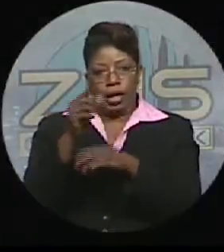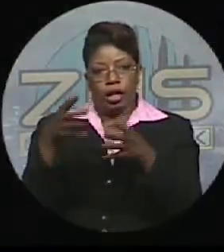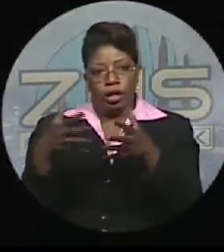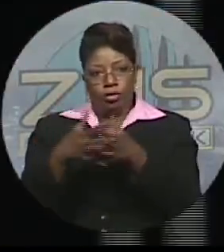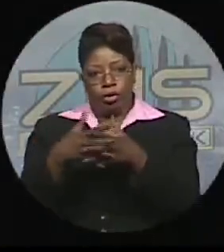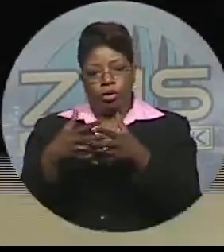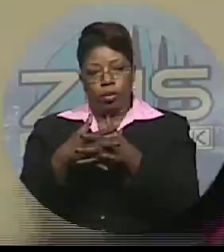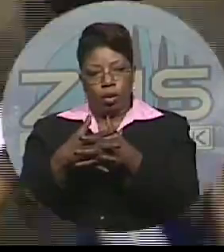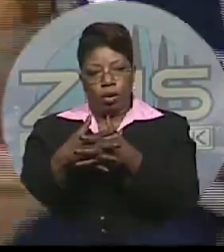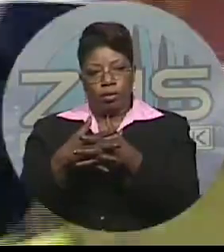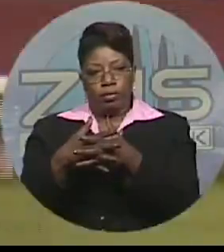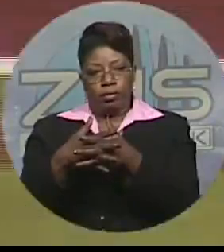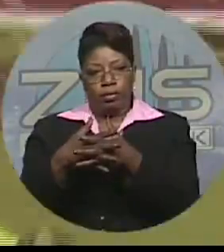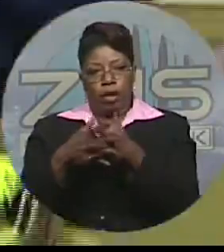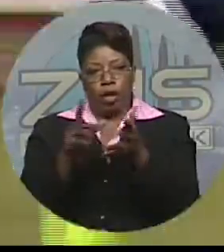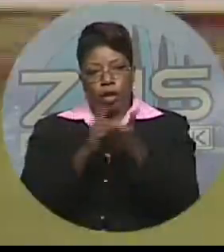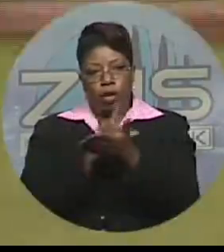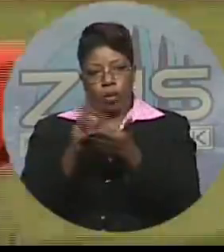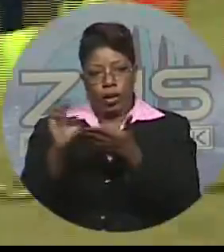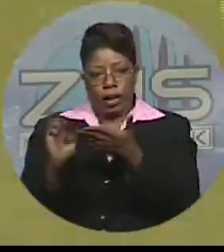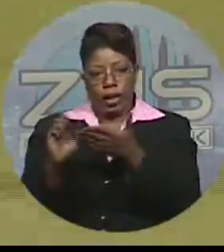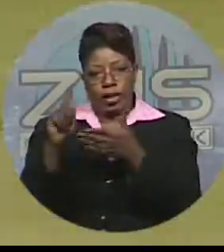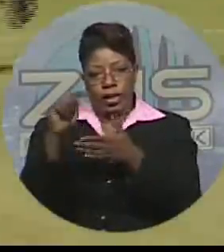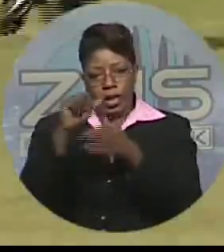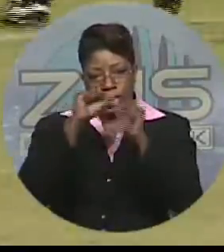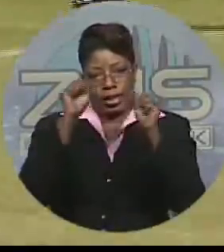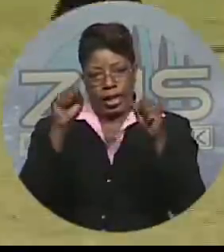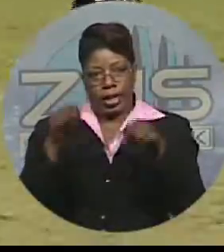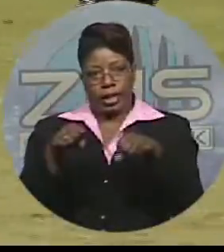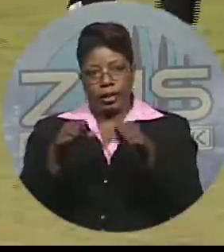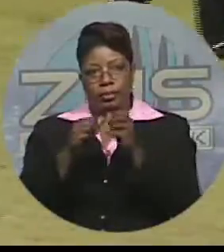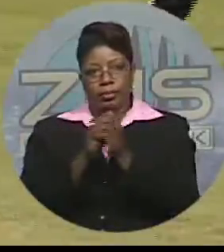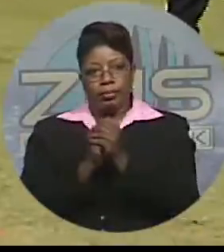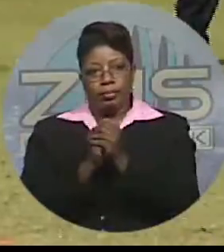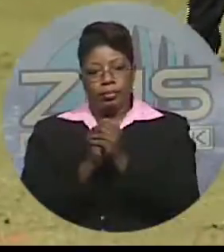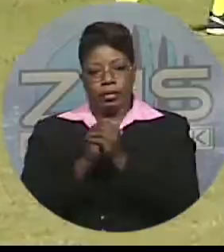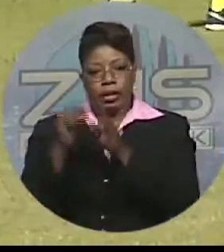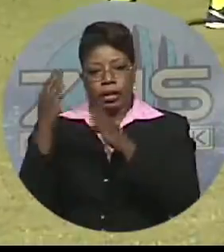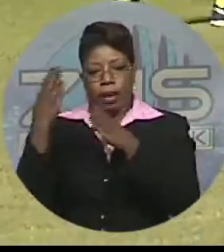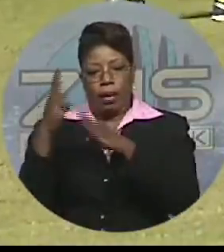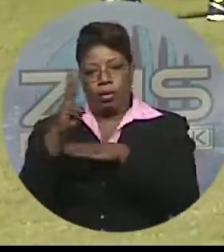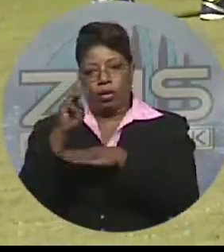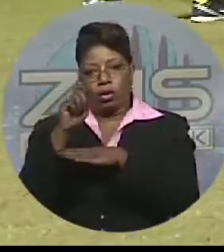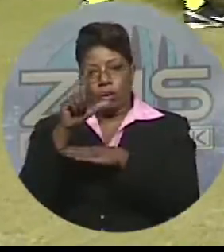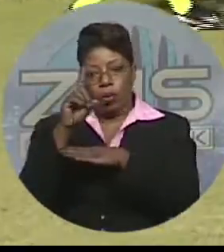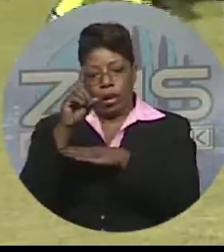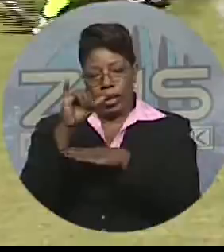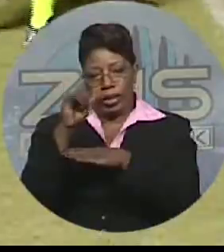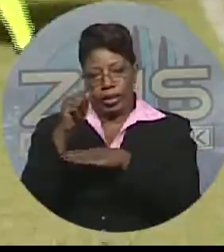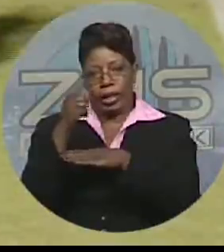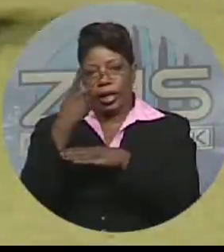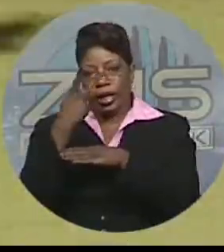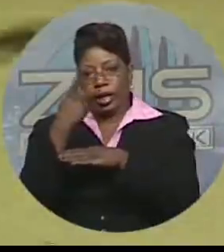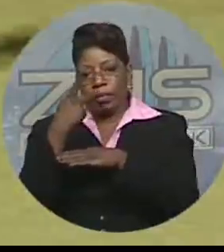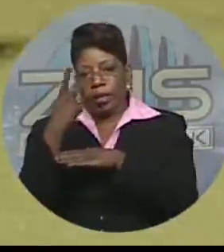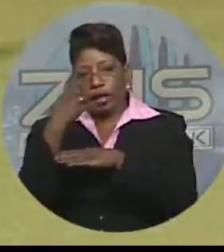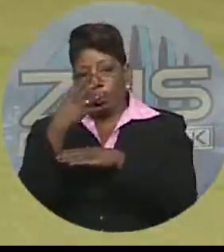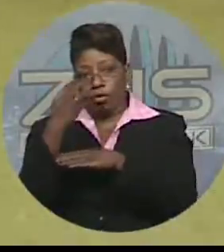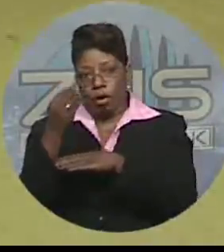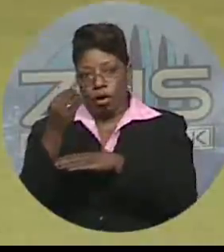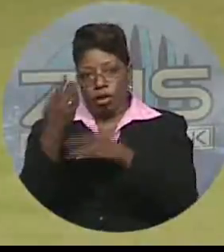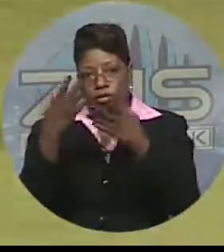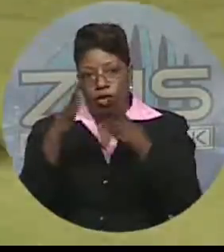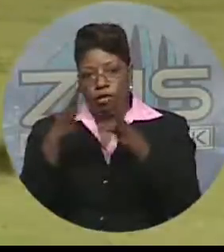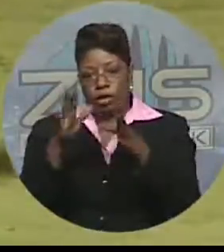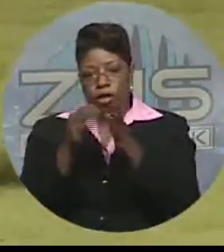on the gridiron over the weekend at the Thomas A. Robinson Stadium, and the Bahamas Welding and Fire Pink Foxes finished up a perfect